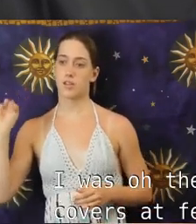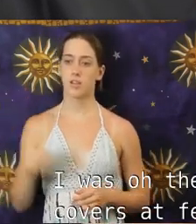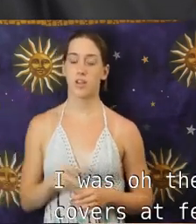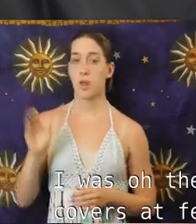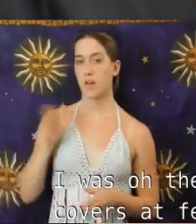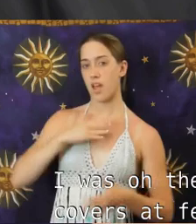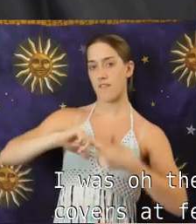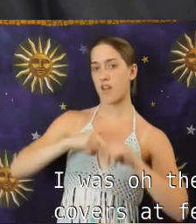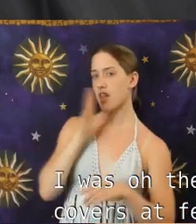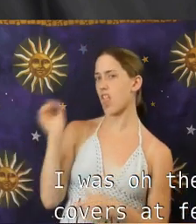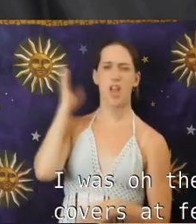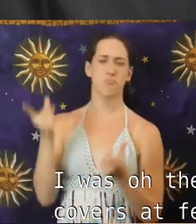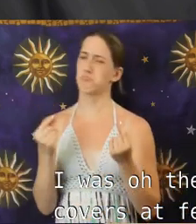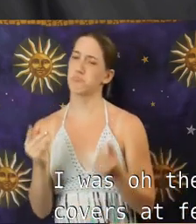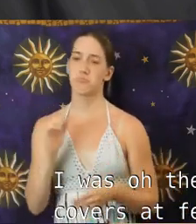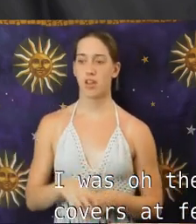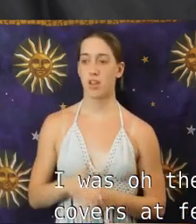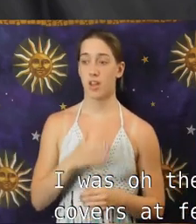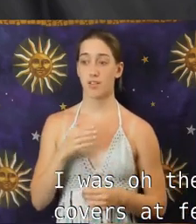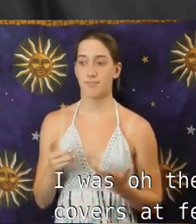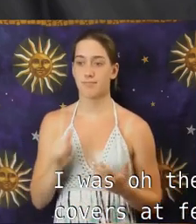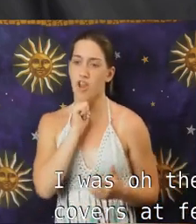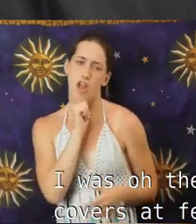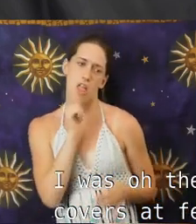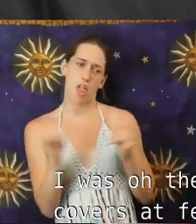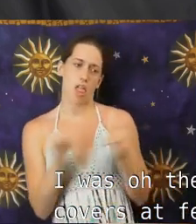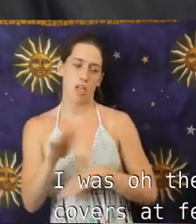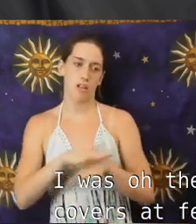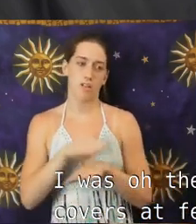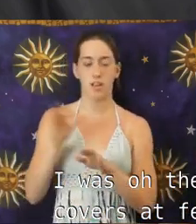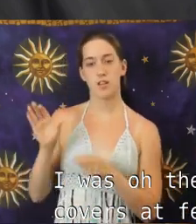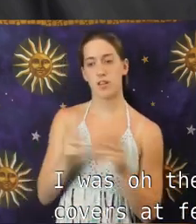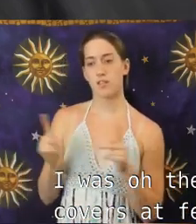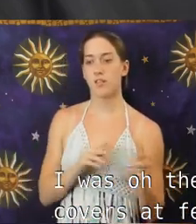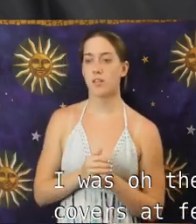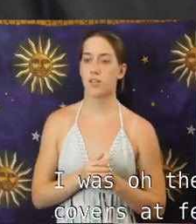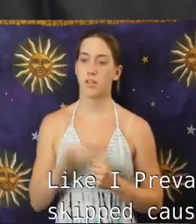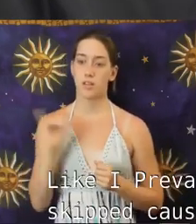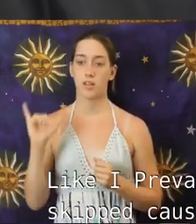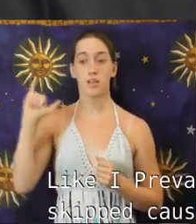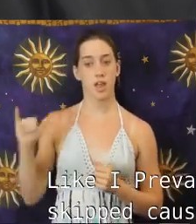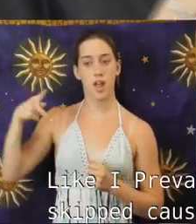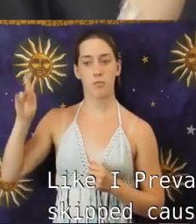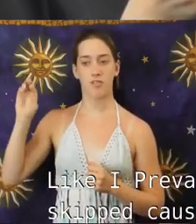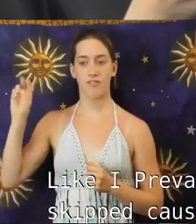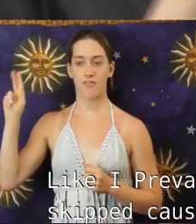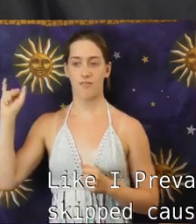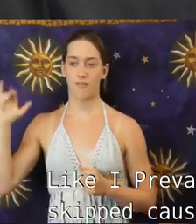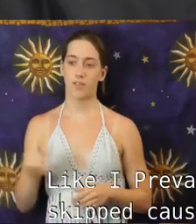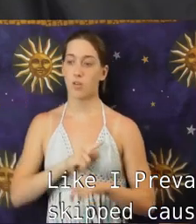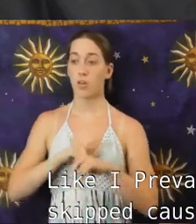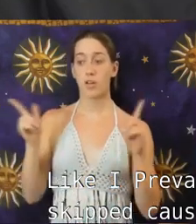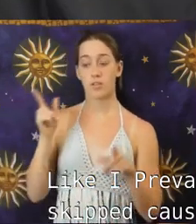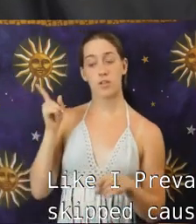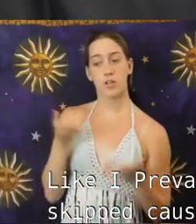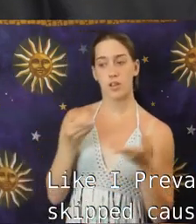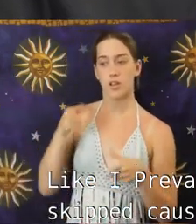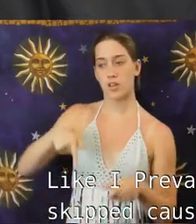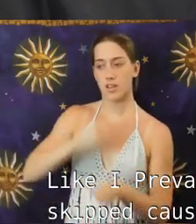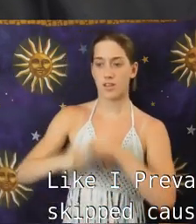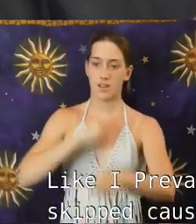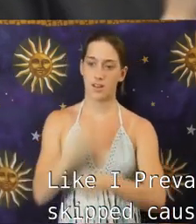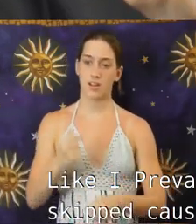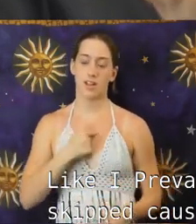oh, they're not going to play it. They don't play covers at festivals. Because I know a lot of bands like I Prevail, who was also there this year, but I